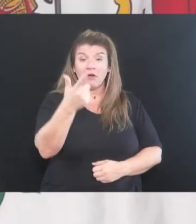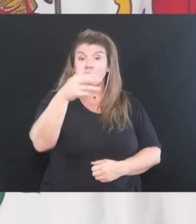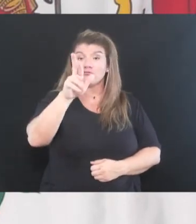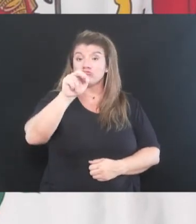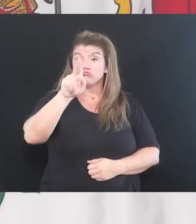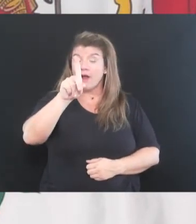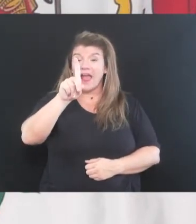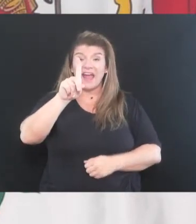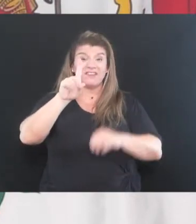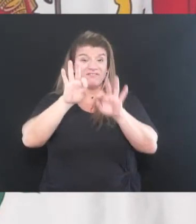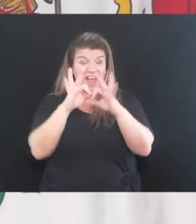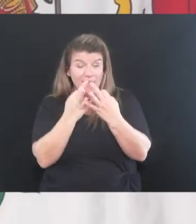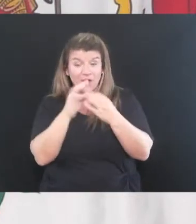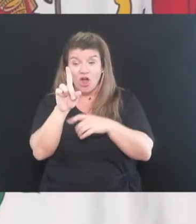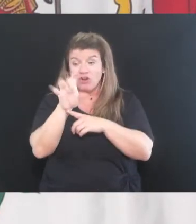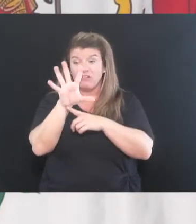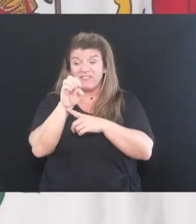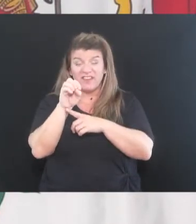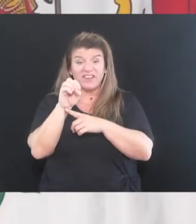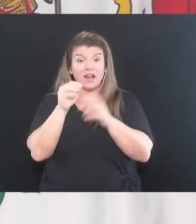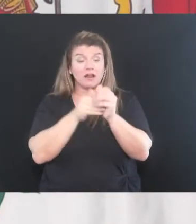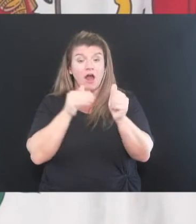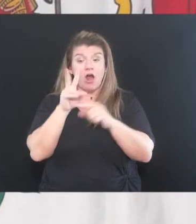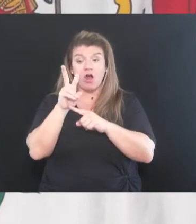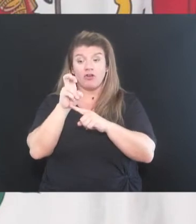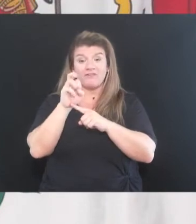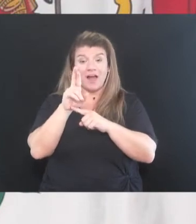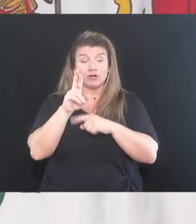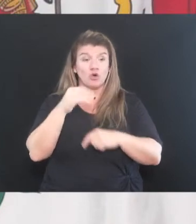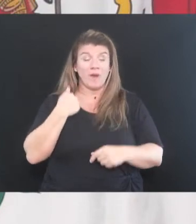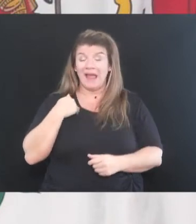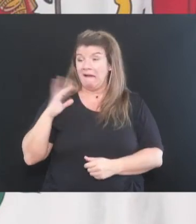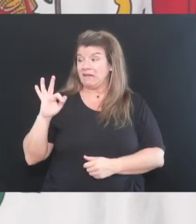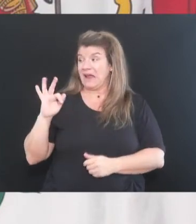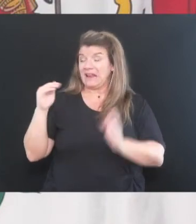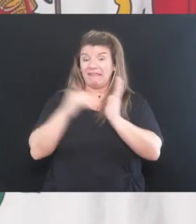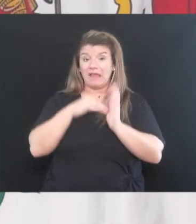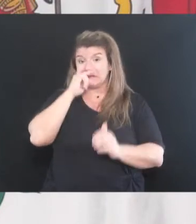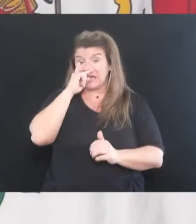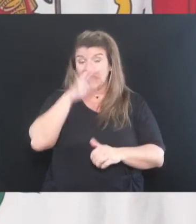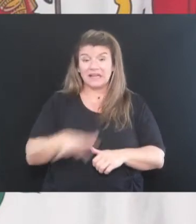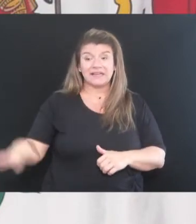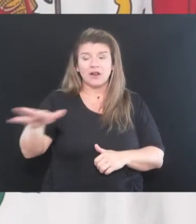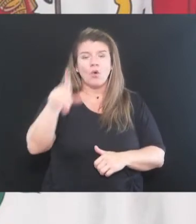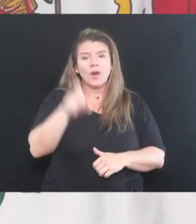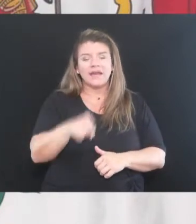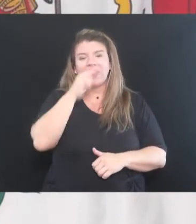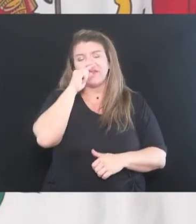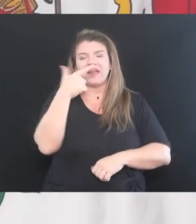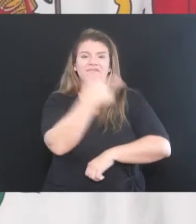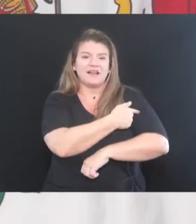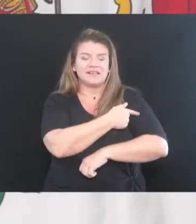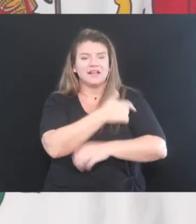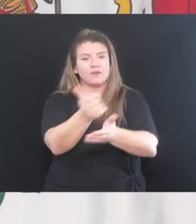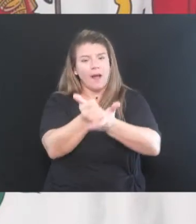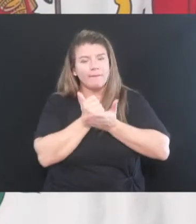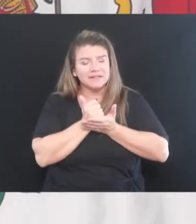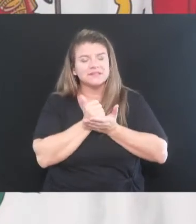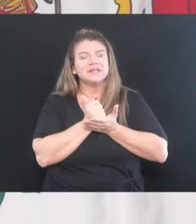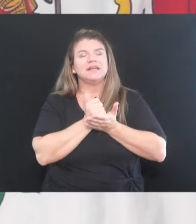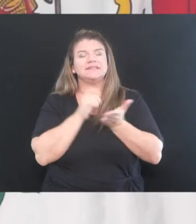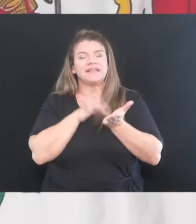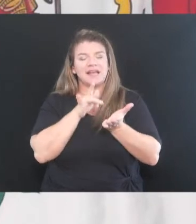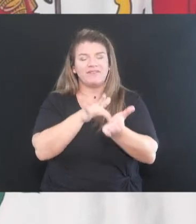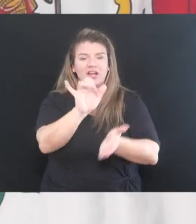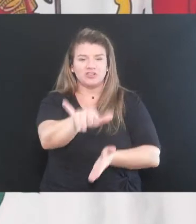it's $150 voucher, and our grand families have got 19,000 kids in them, and we need those kids vaccinated, so help us and take advantage